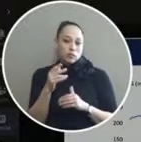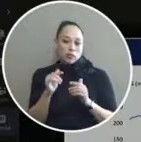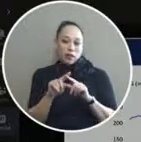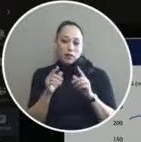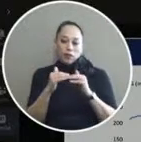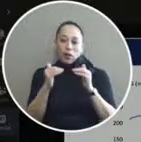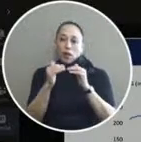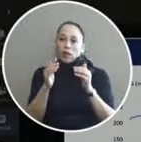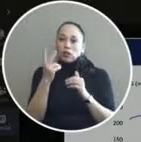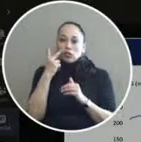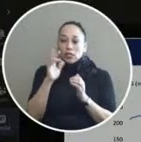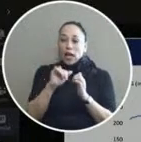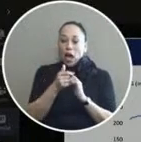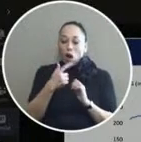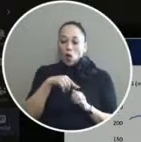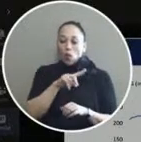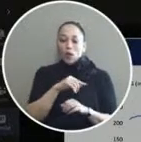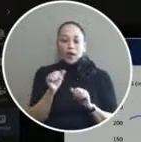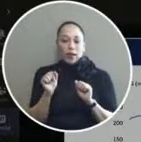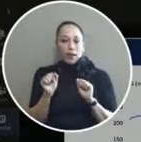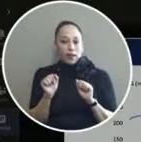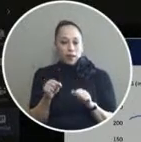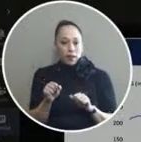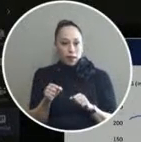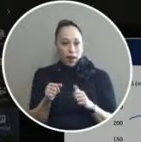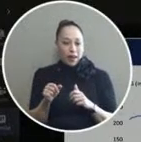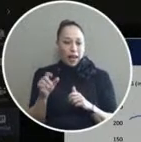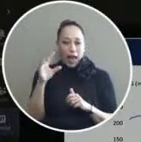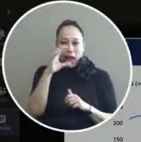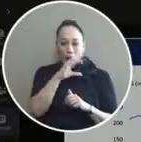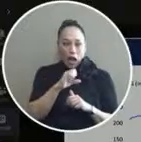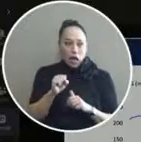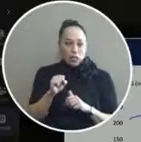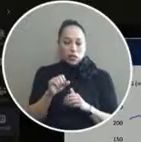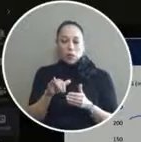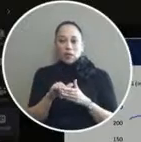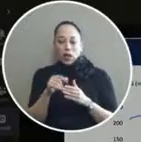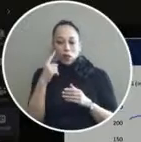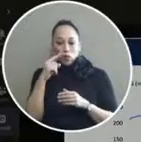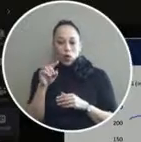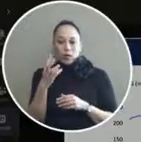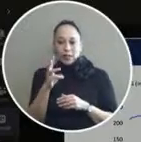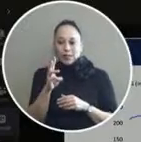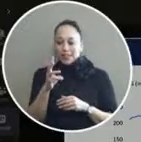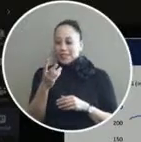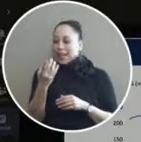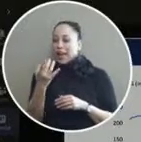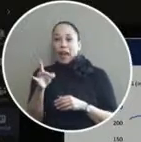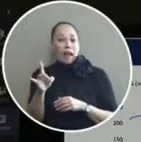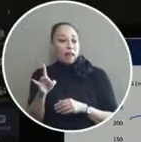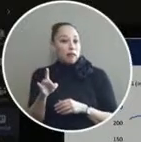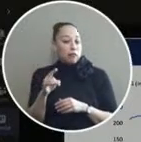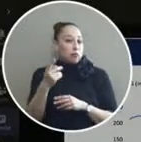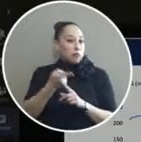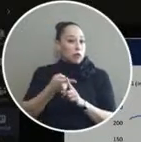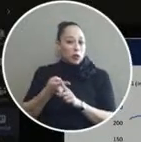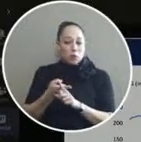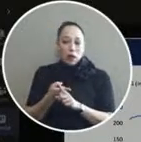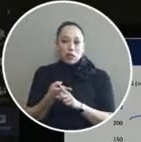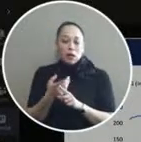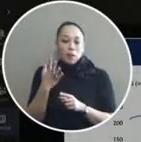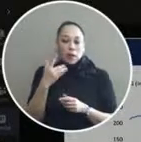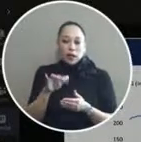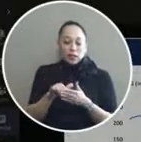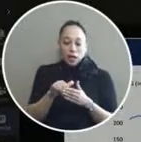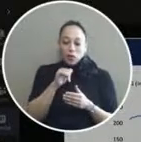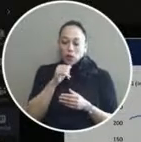levels to see how we can, sort of estimate performance for the next 16, 18 months, because we've not seen something